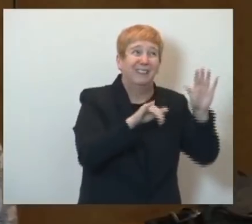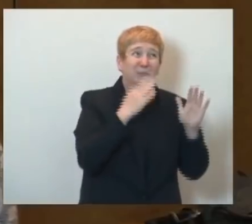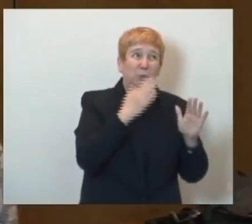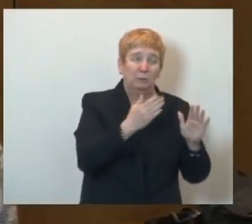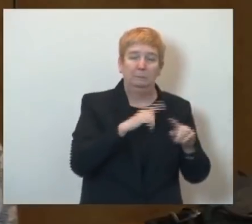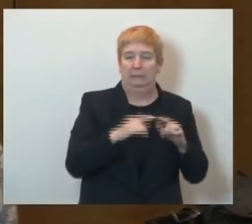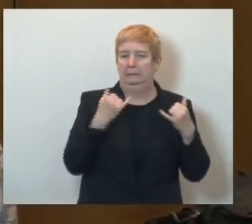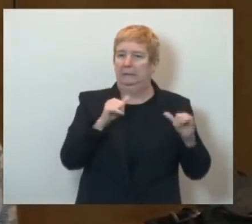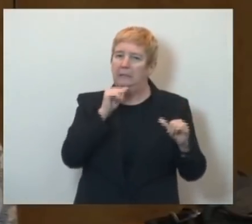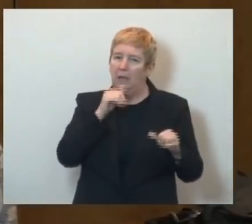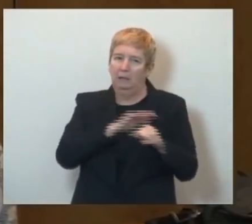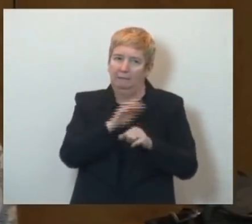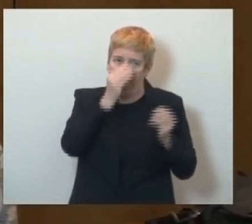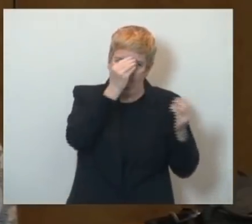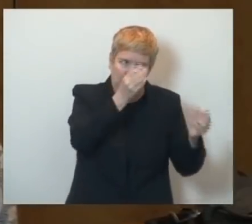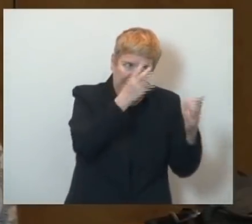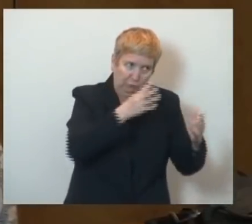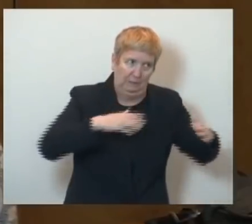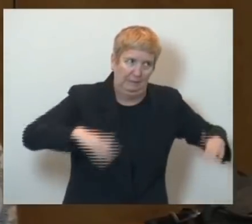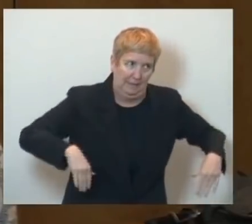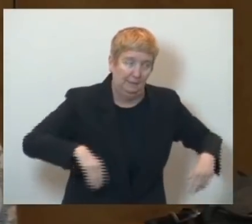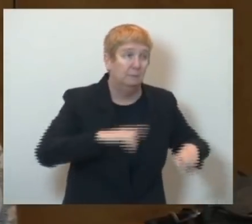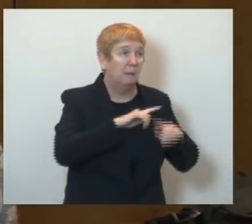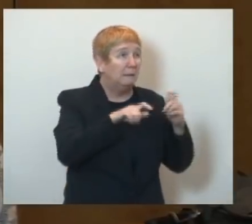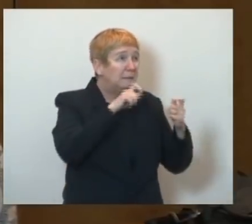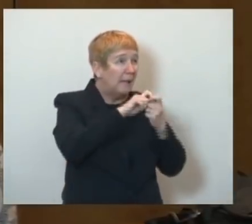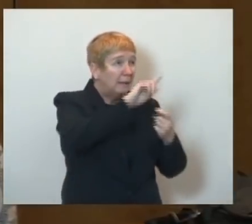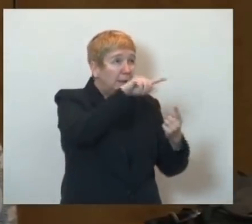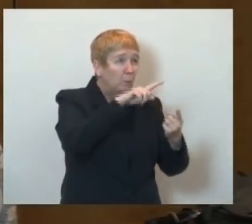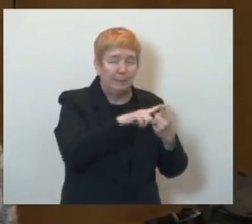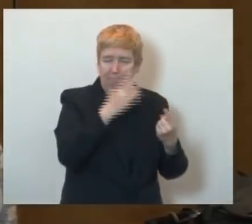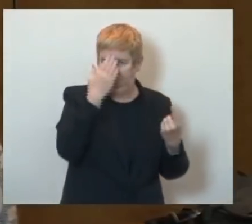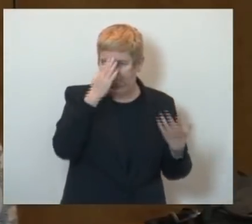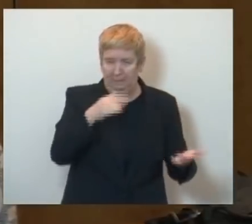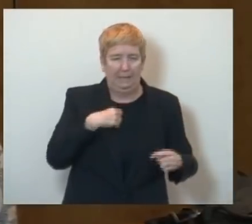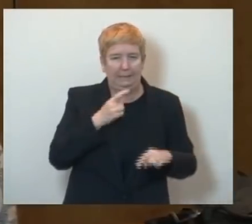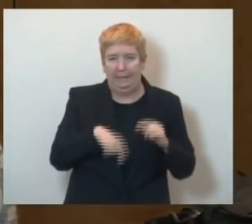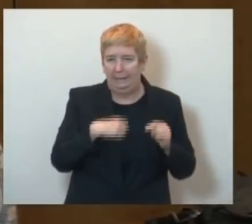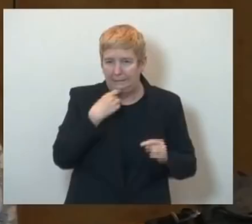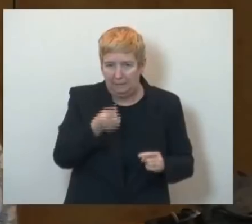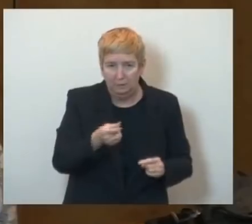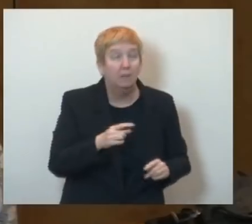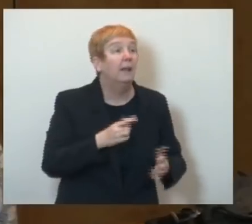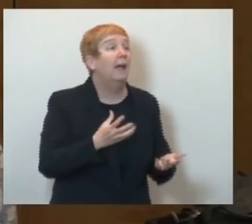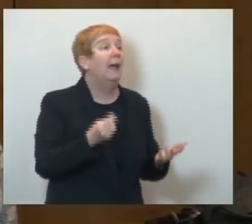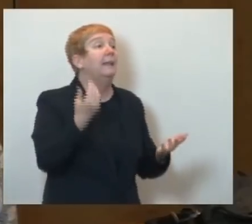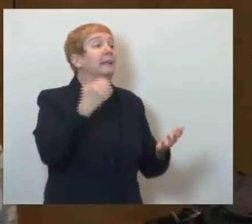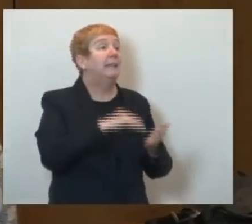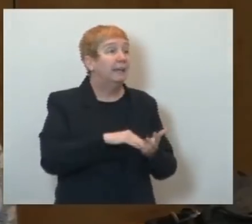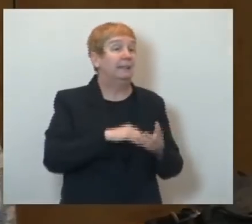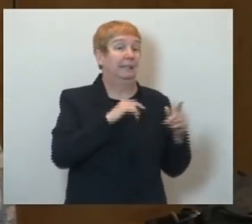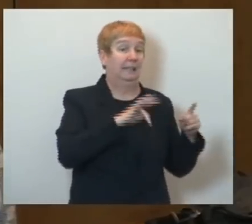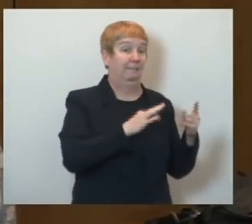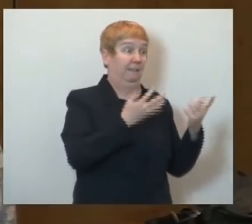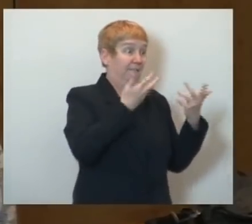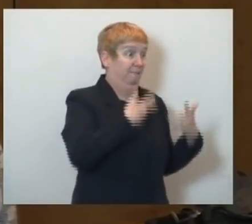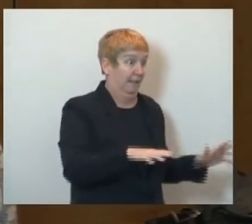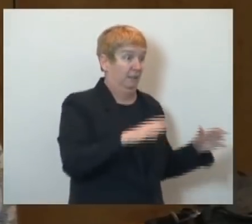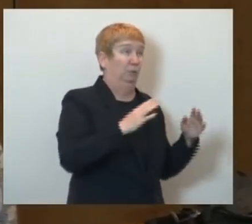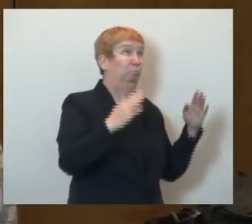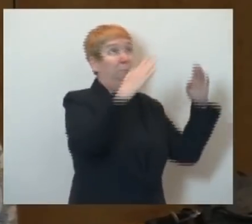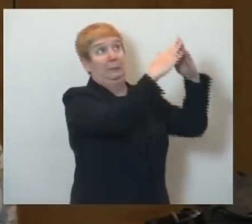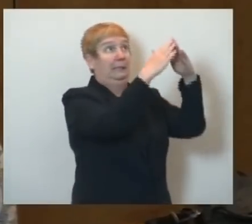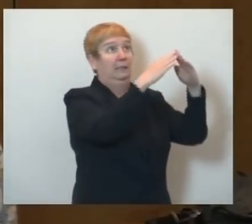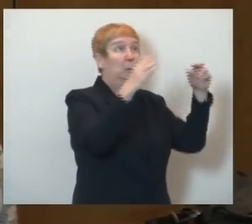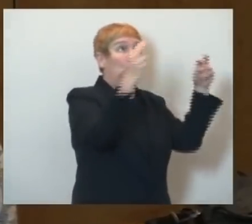data to pin down an exact date. But I would say I would love it. I would be so happy if it peaked on May 10th and started coming back